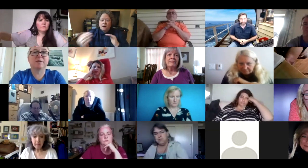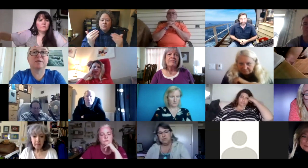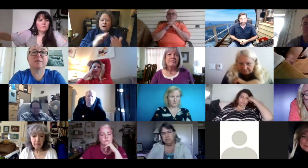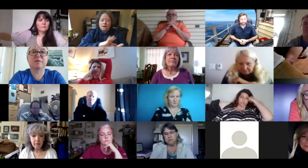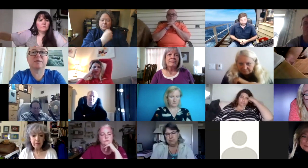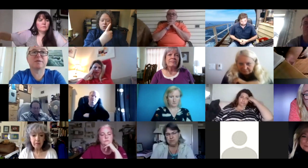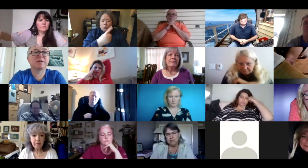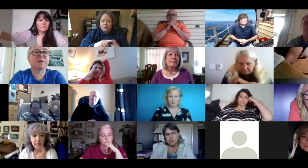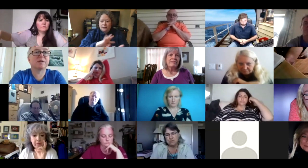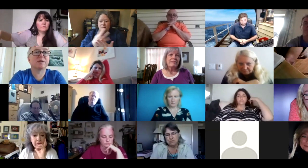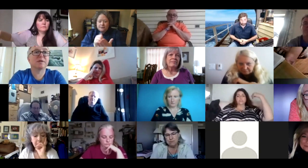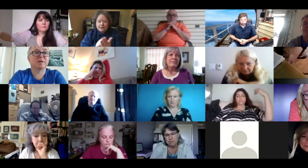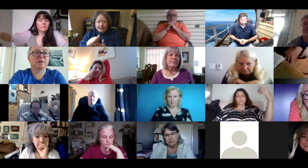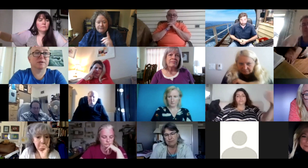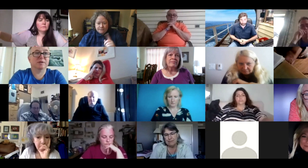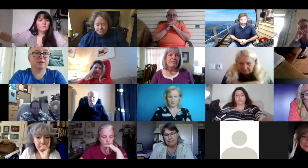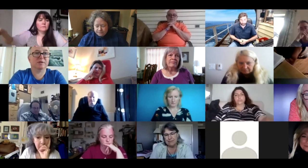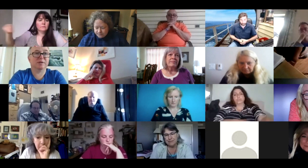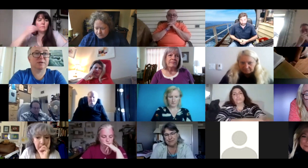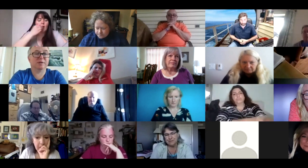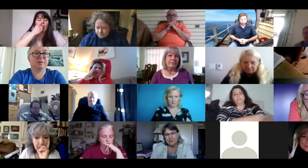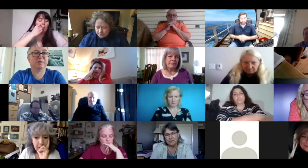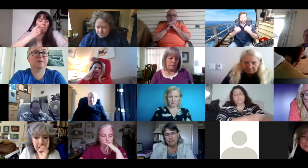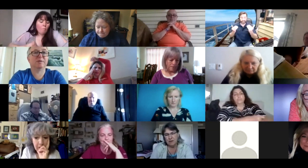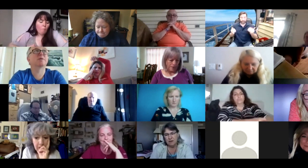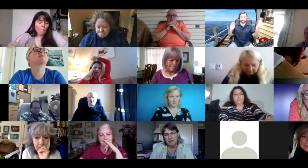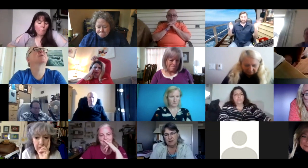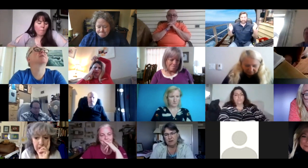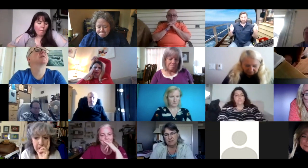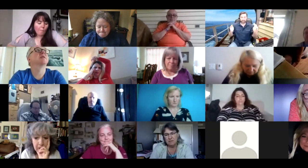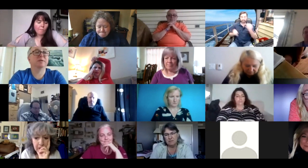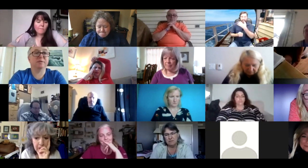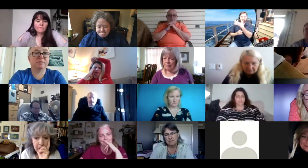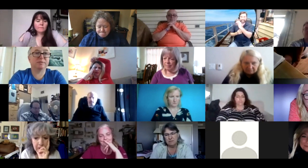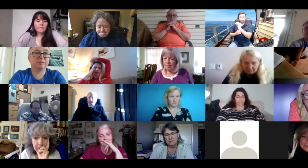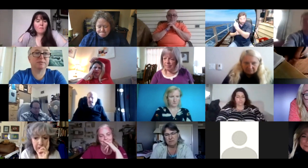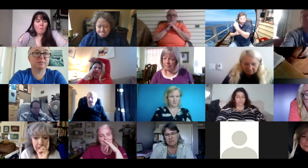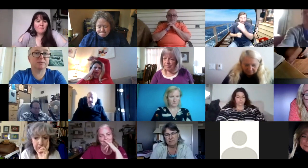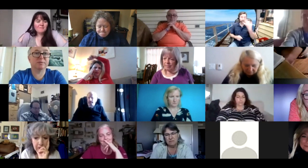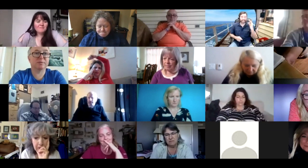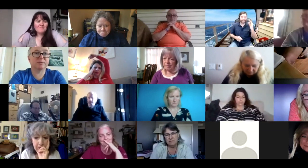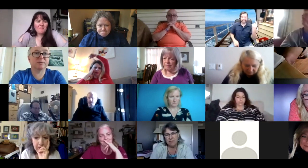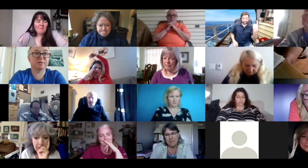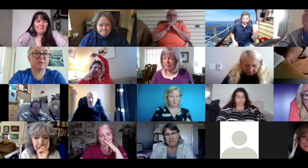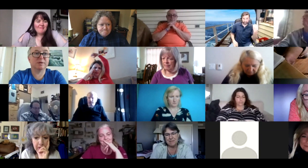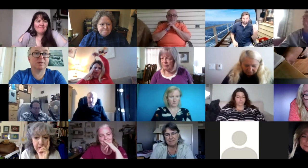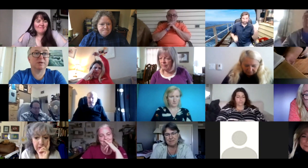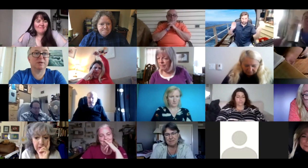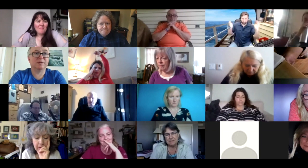So looking at the breakdown of statistics of 1901 and 1911,